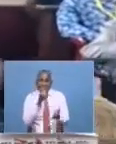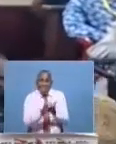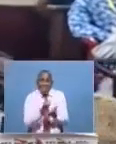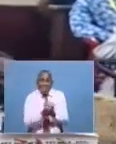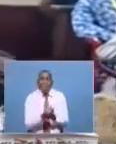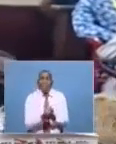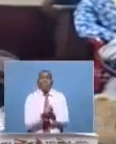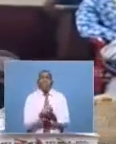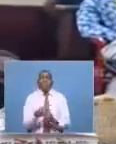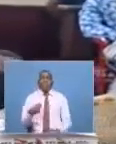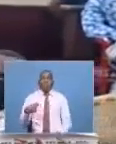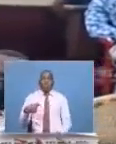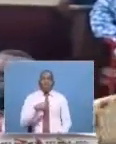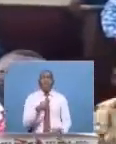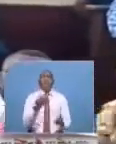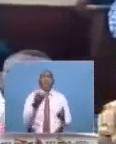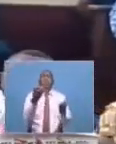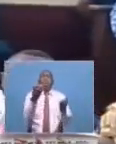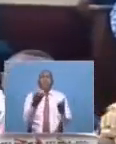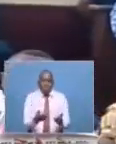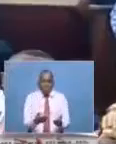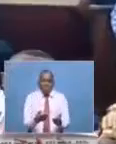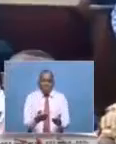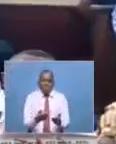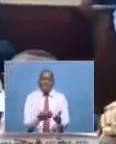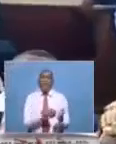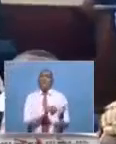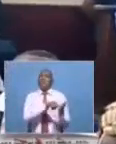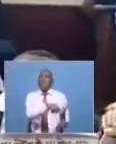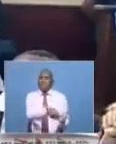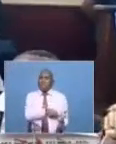we sought to insist that